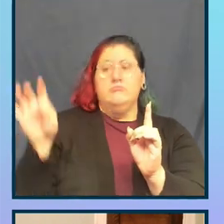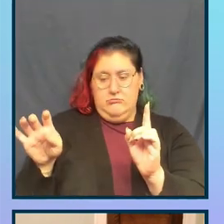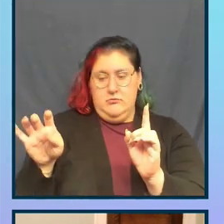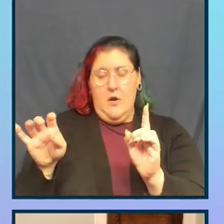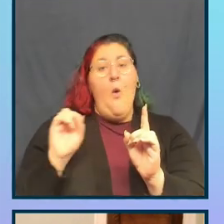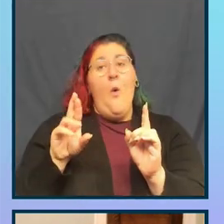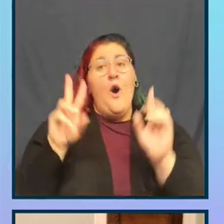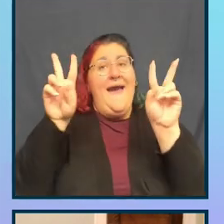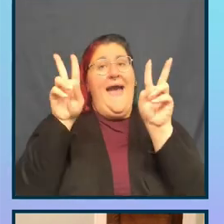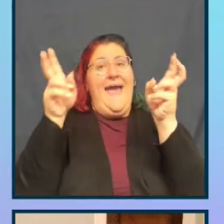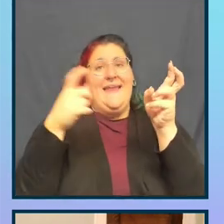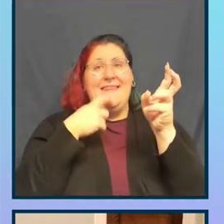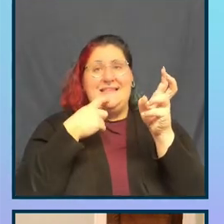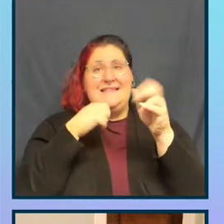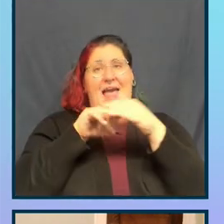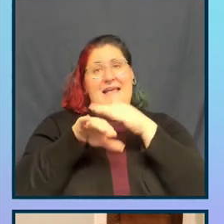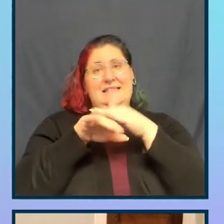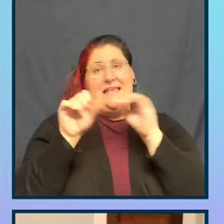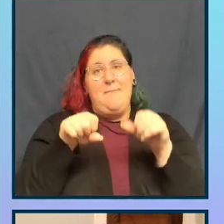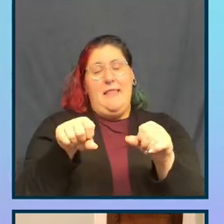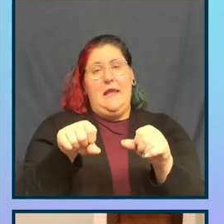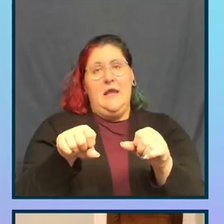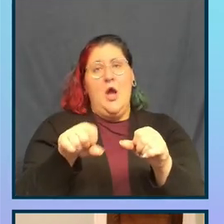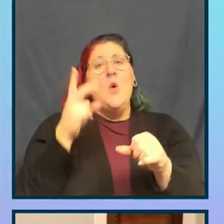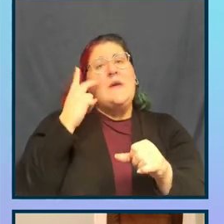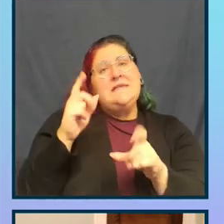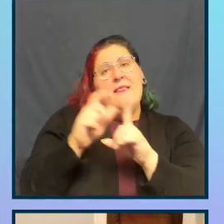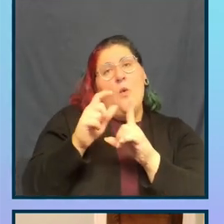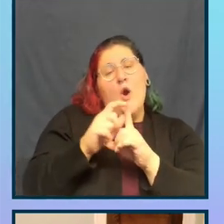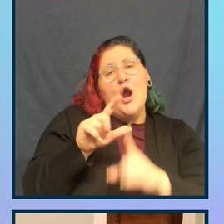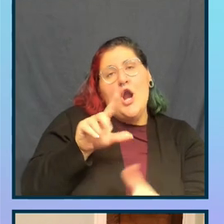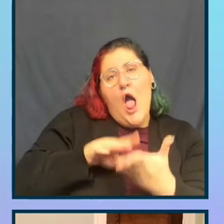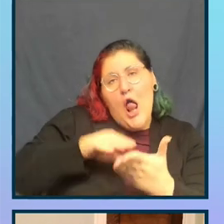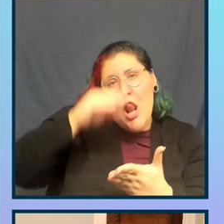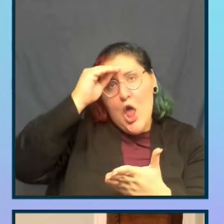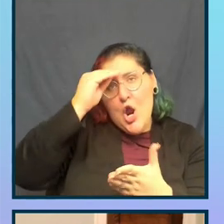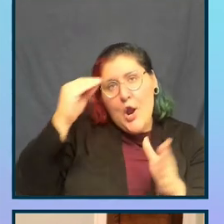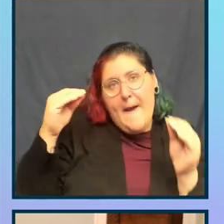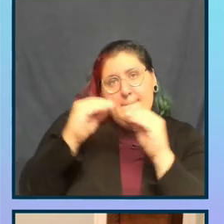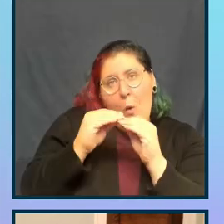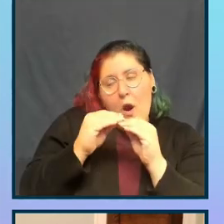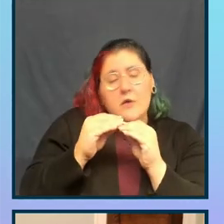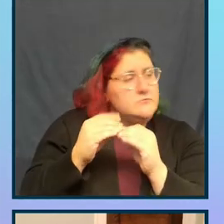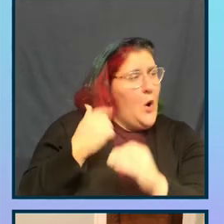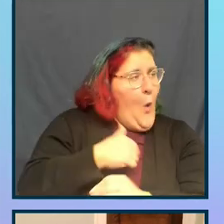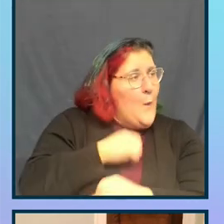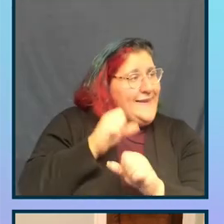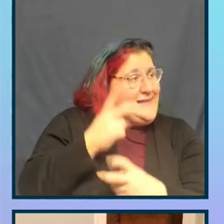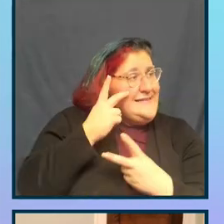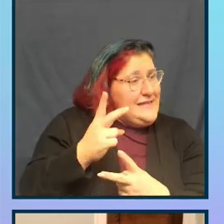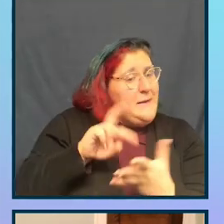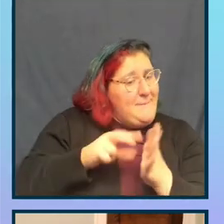reads accessibility. And so when we see the Learn More link, as a visual consumer of this information, we have the context we